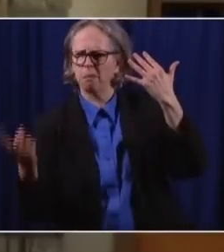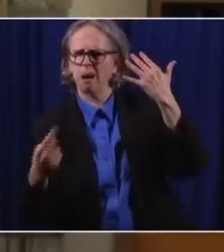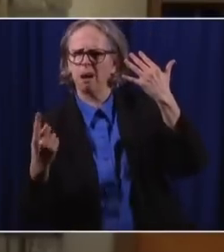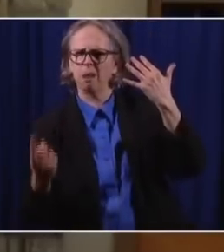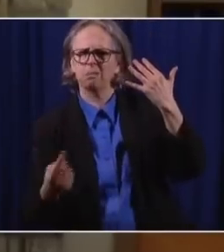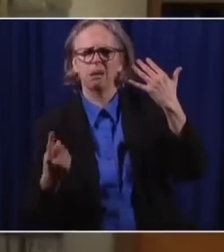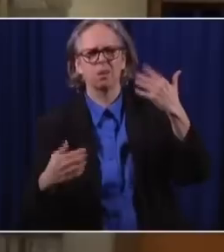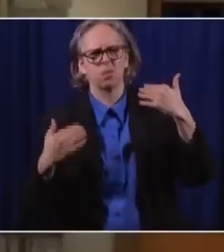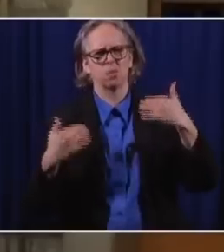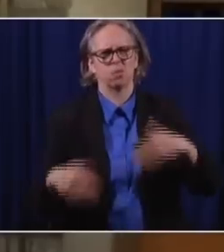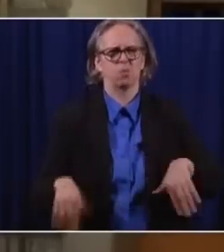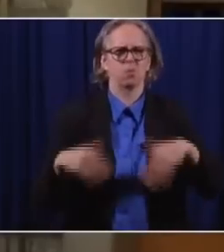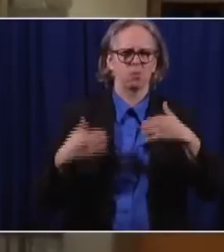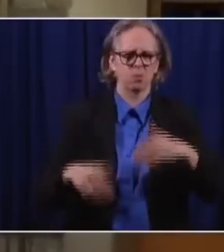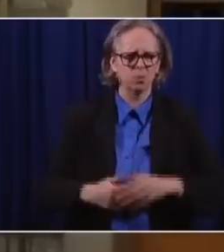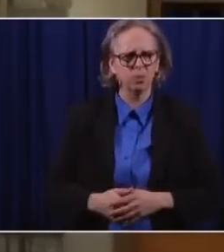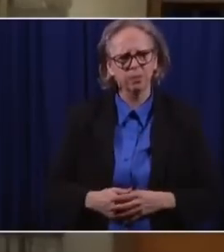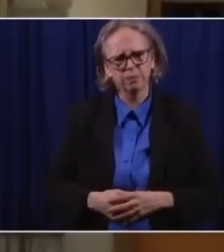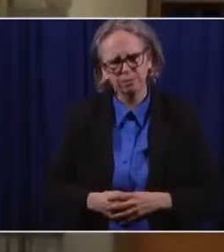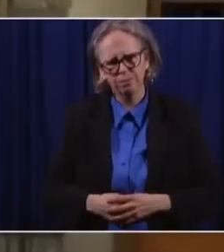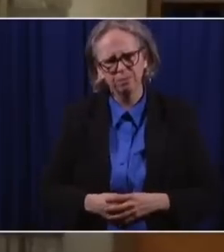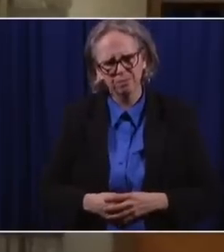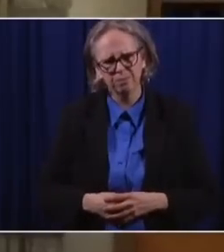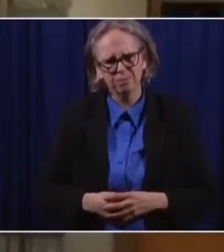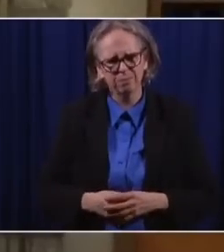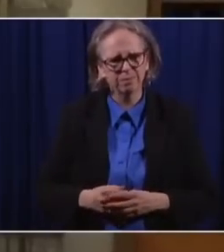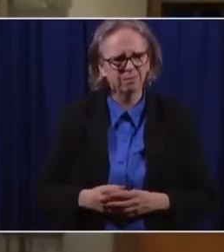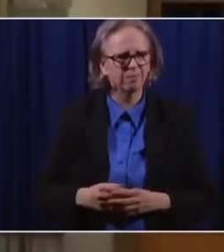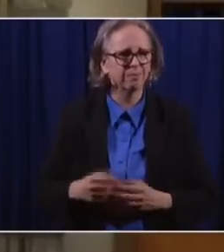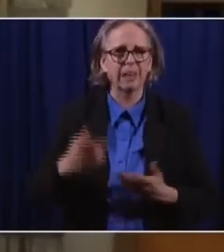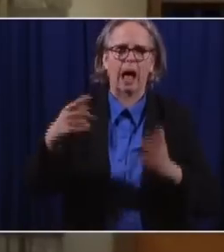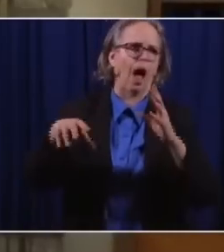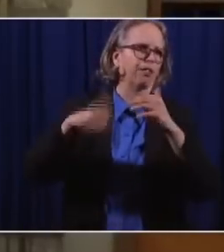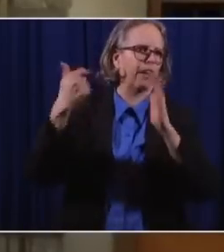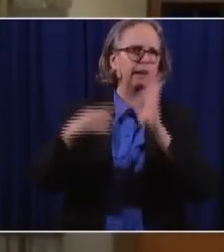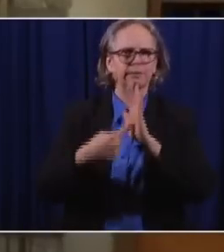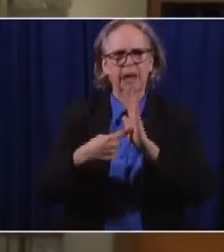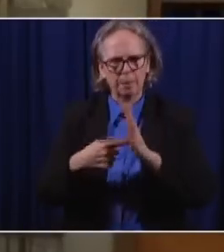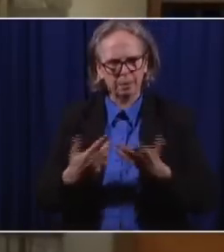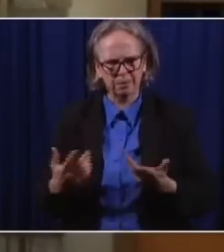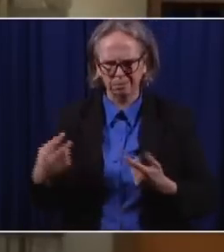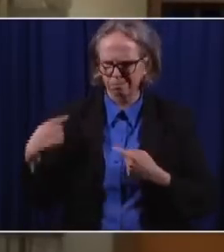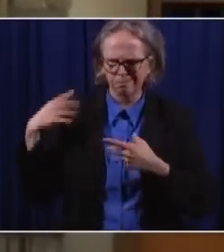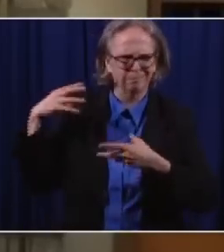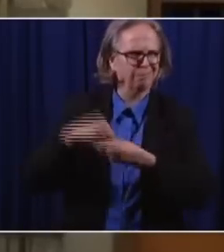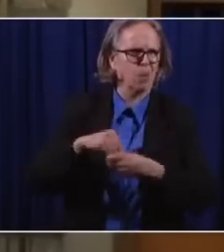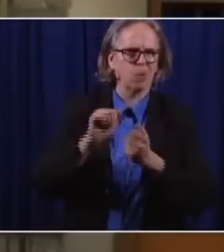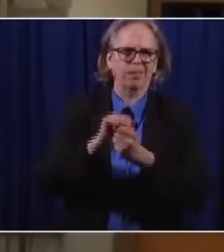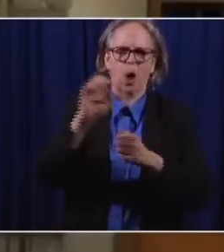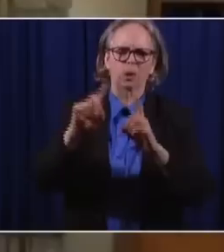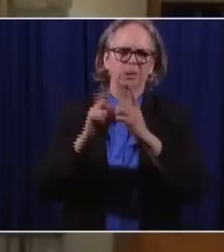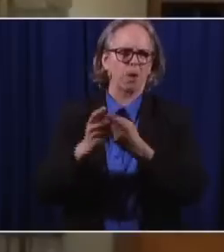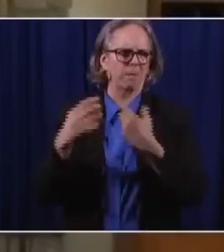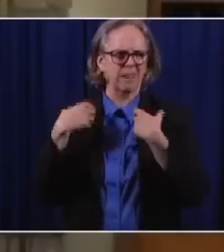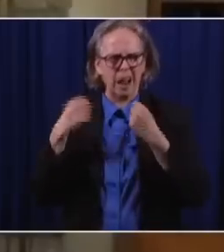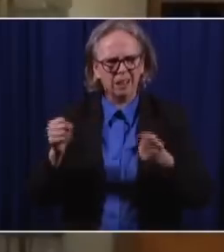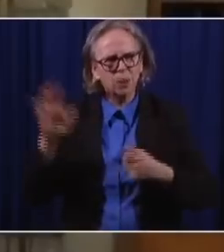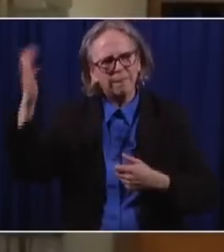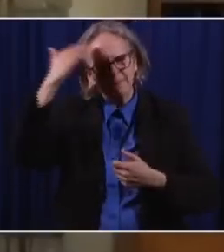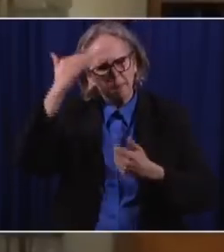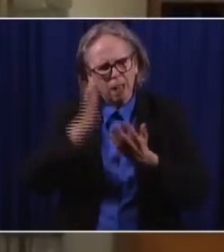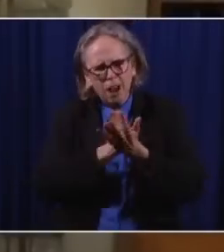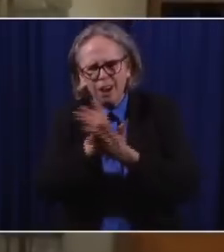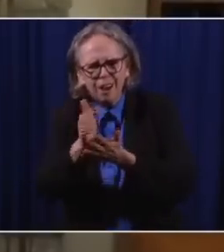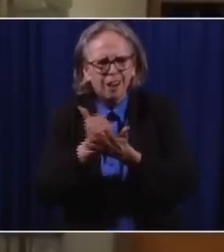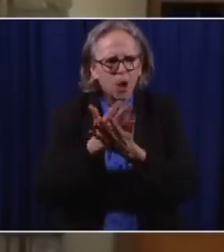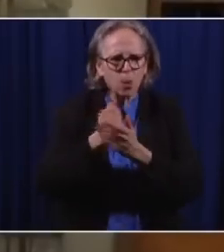longtime experience with the department, his knowledge of Ohio's public health laws, and his relationship with local health department leaders have been invaluable in our